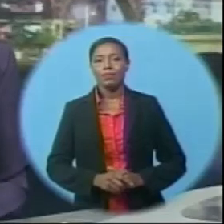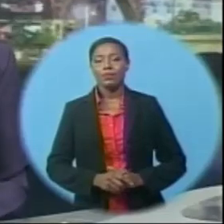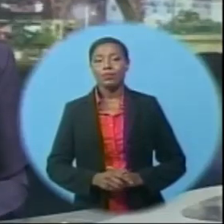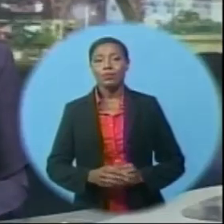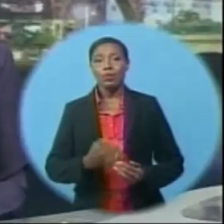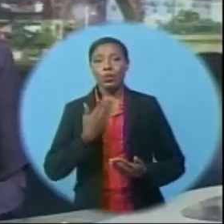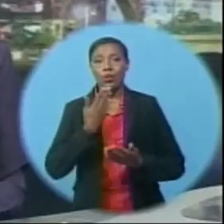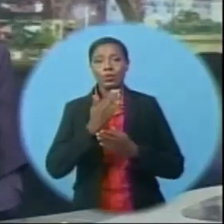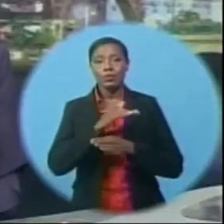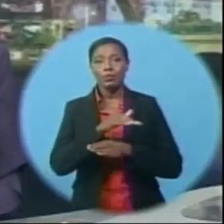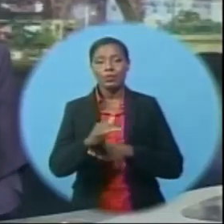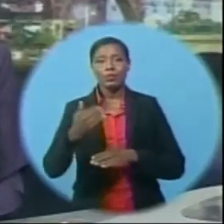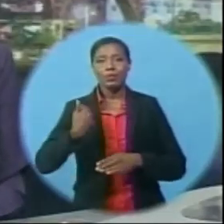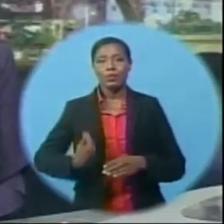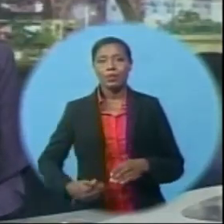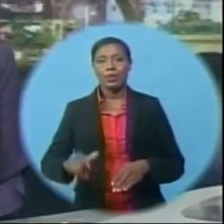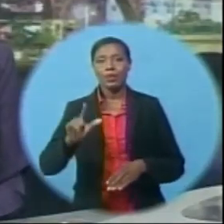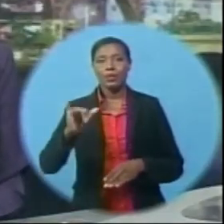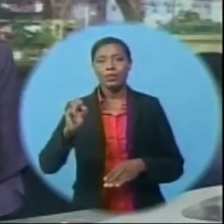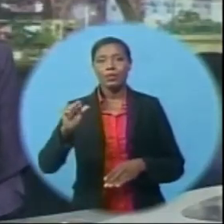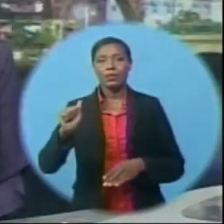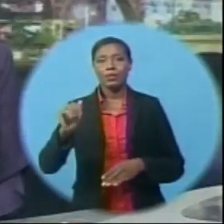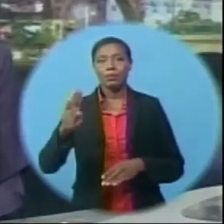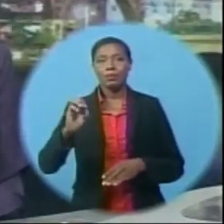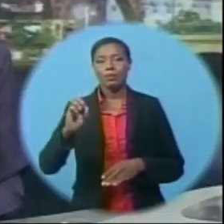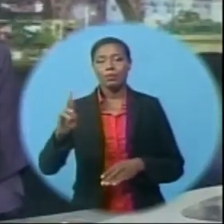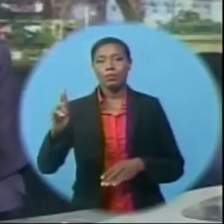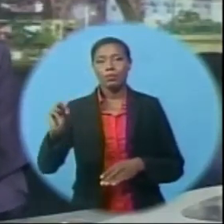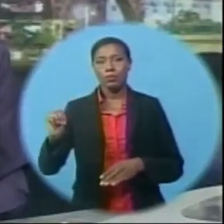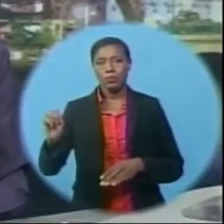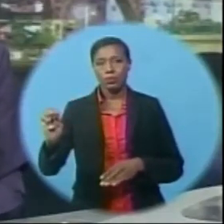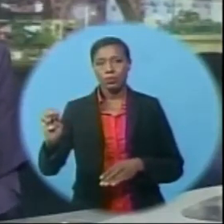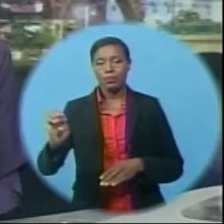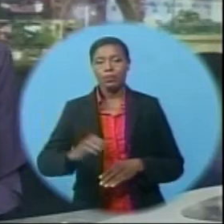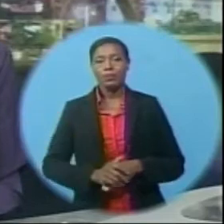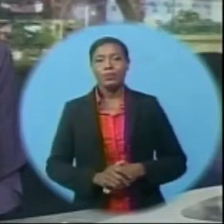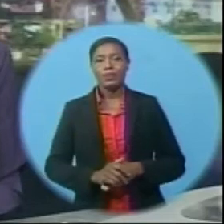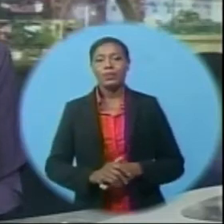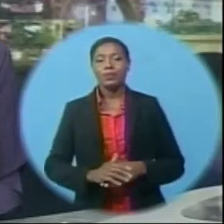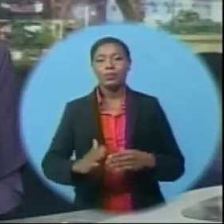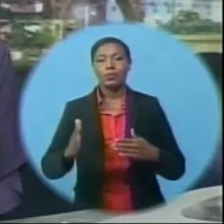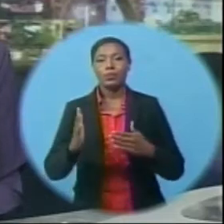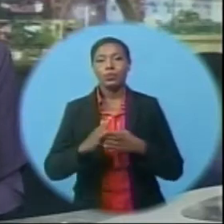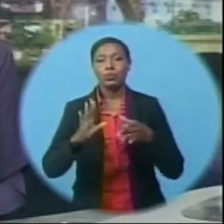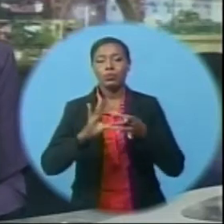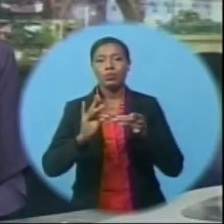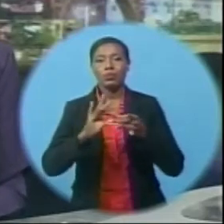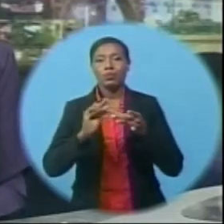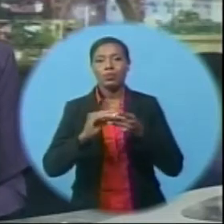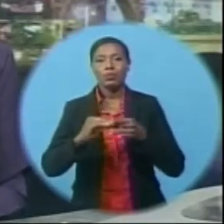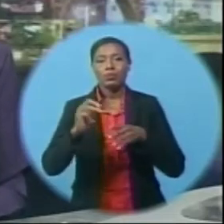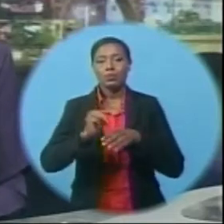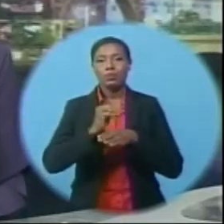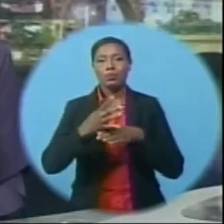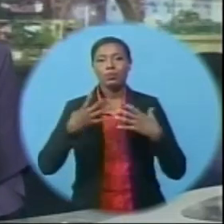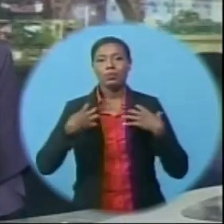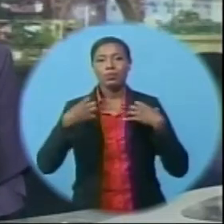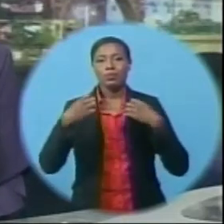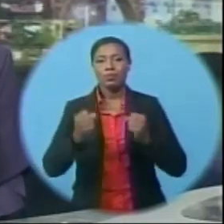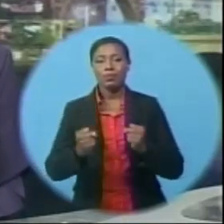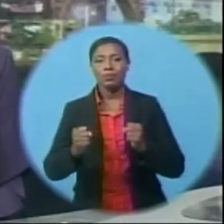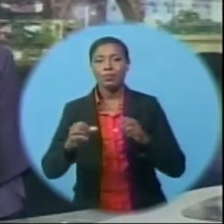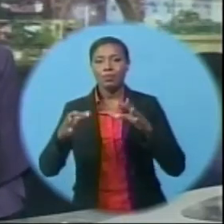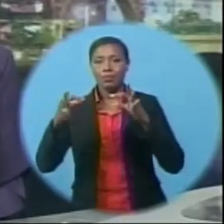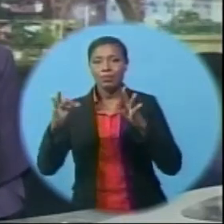Very good evening to you. I'm Lisa Broom with the CBC Evening News. In our top story tonight, the Ministry of Health has put together a